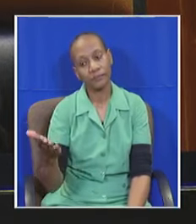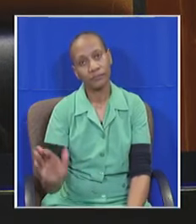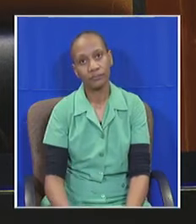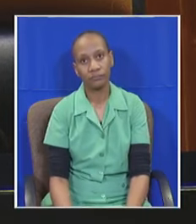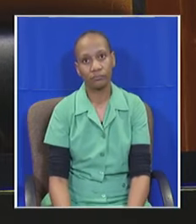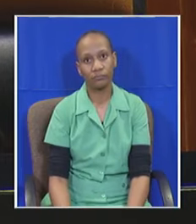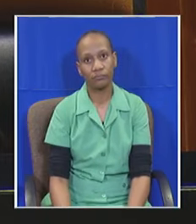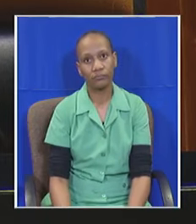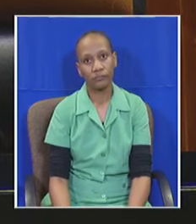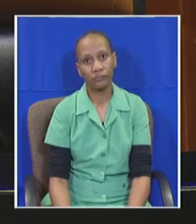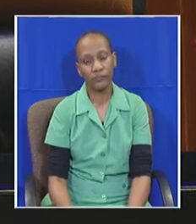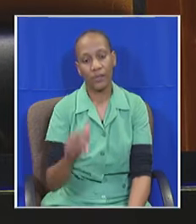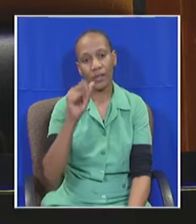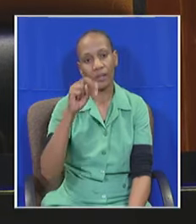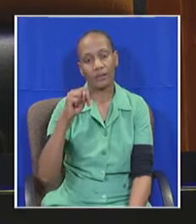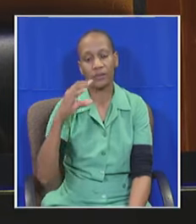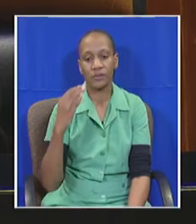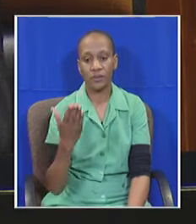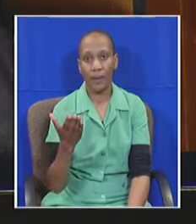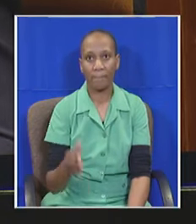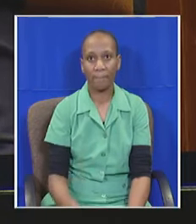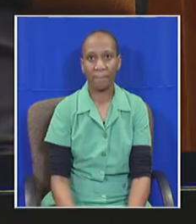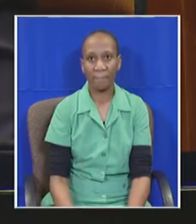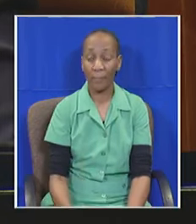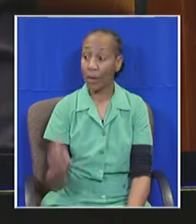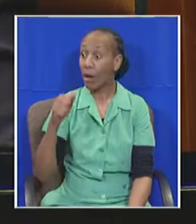Oh. ANC. Oh, are you there?